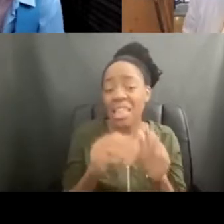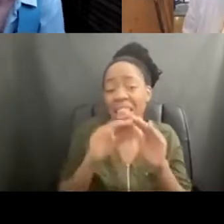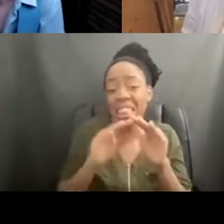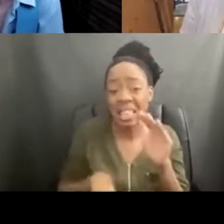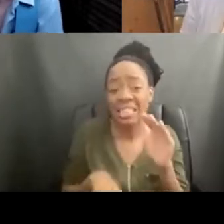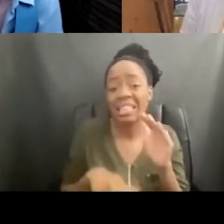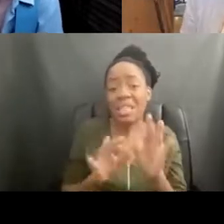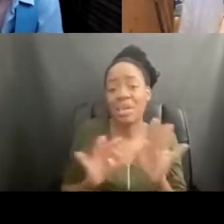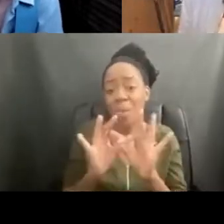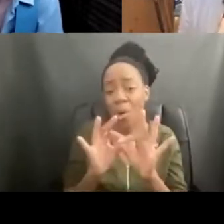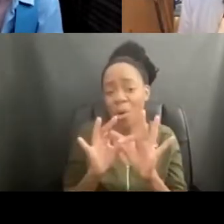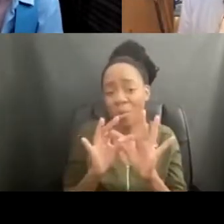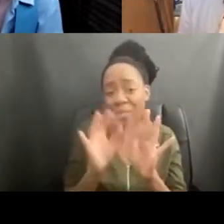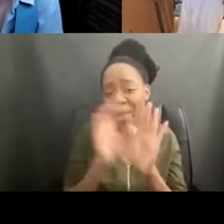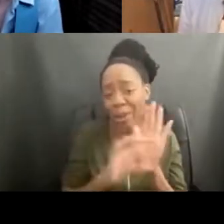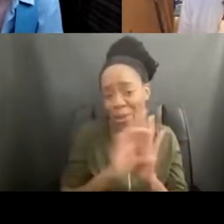know. So